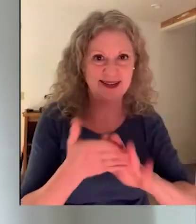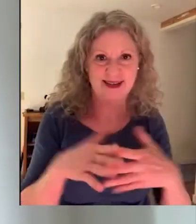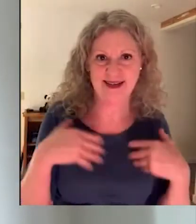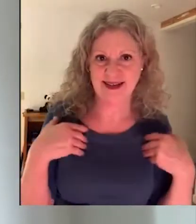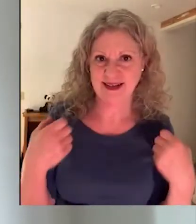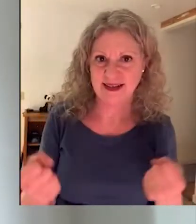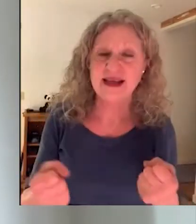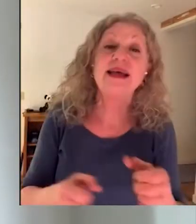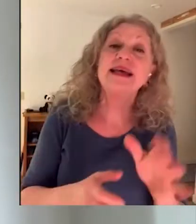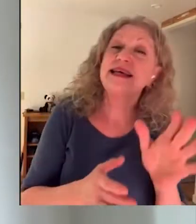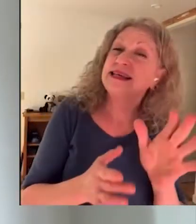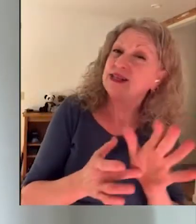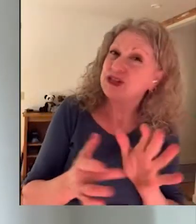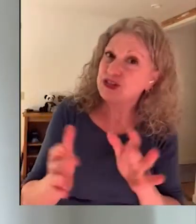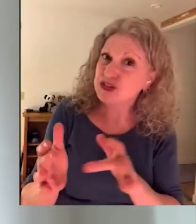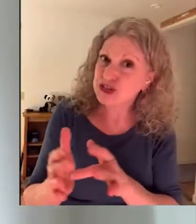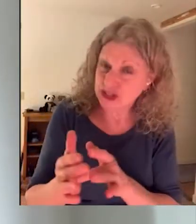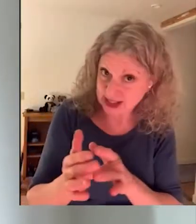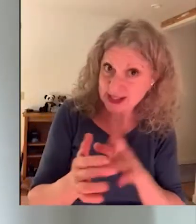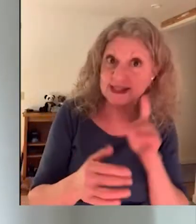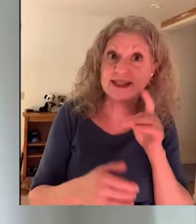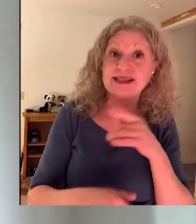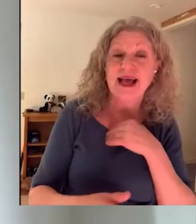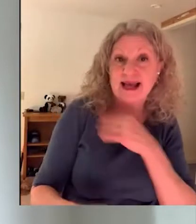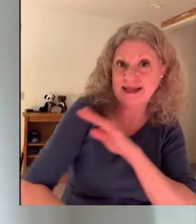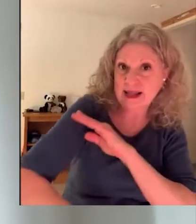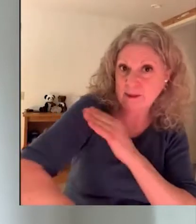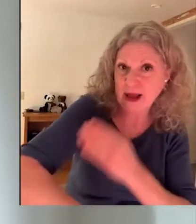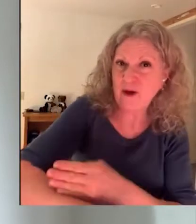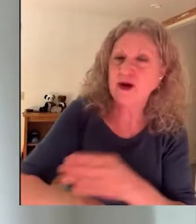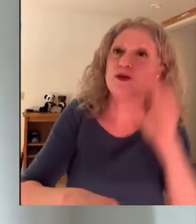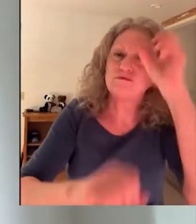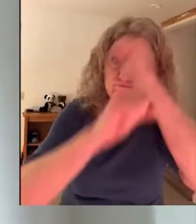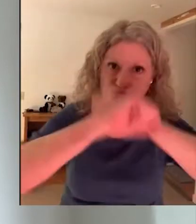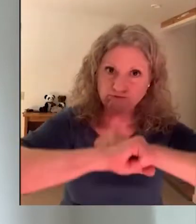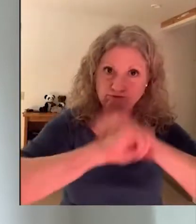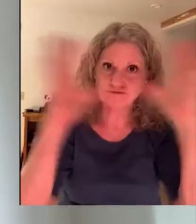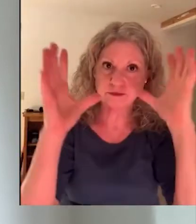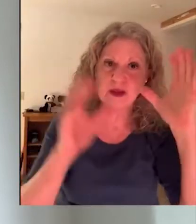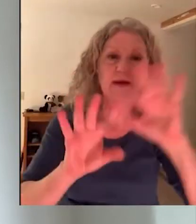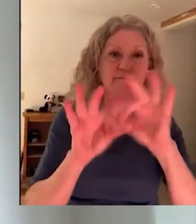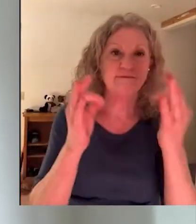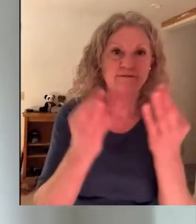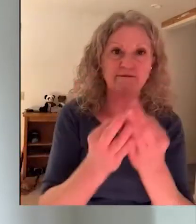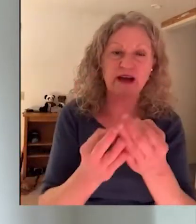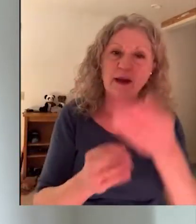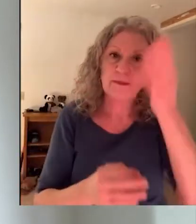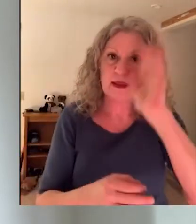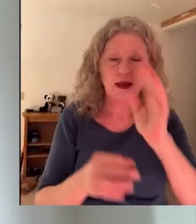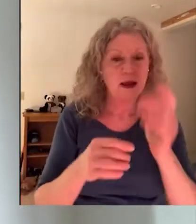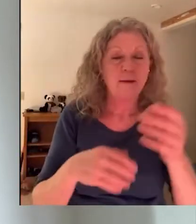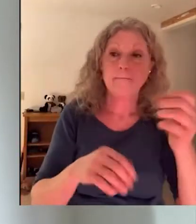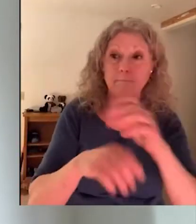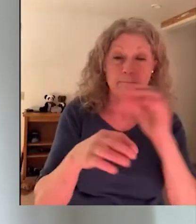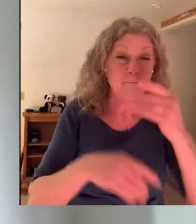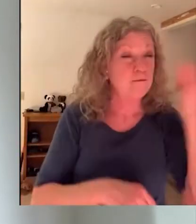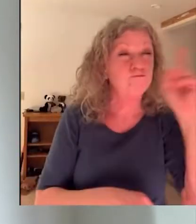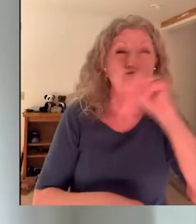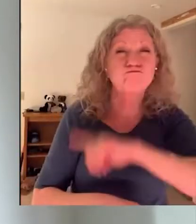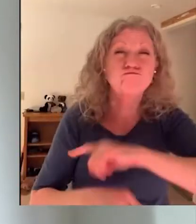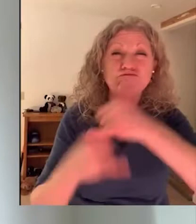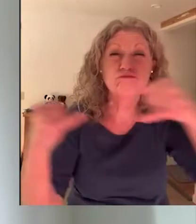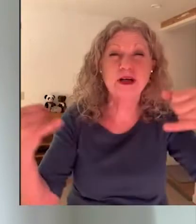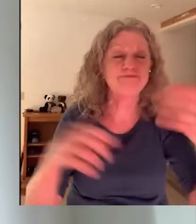Jesus has the power to re-envision the family of God in which false boundaries are overcome. In a year